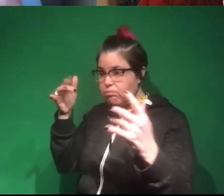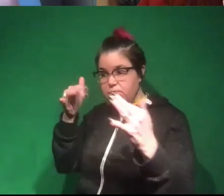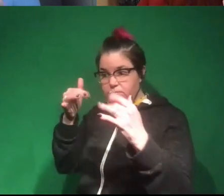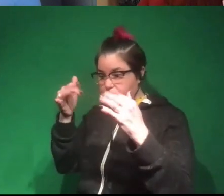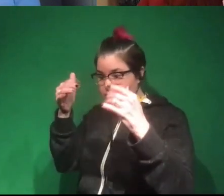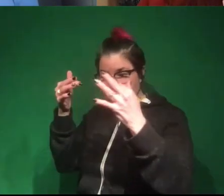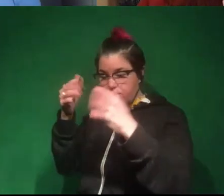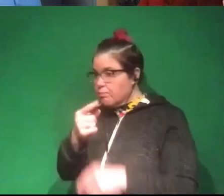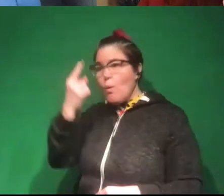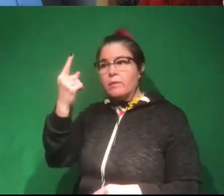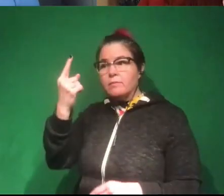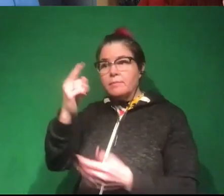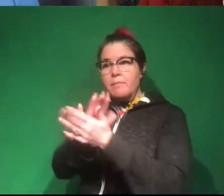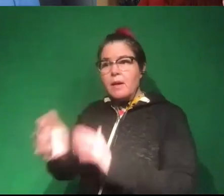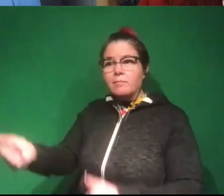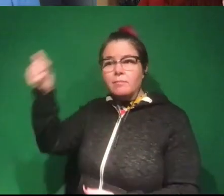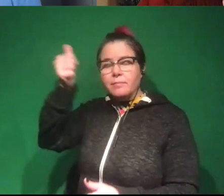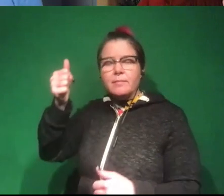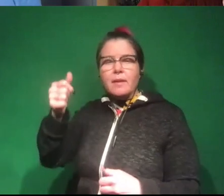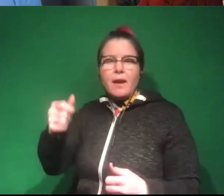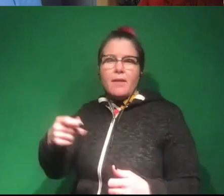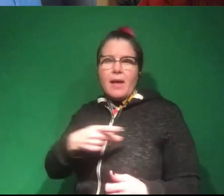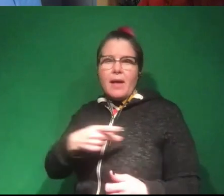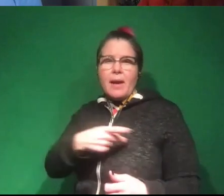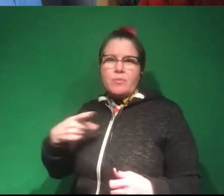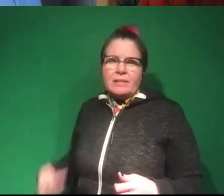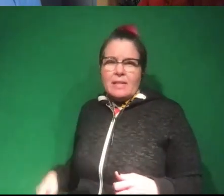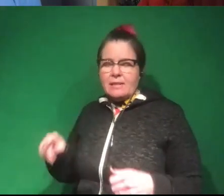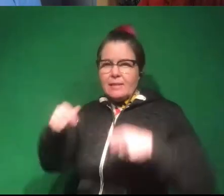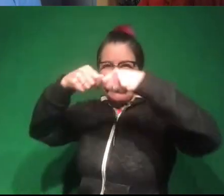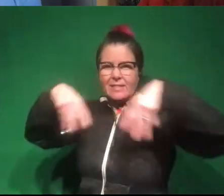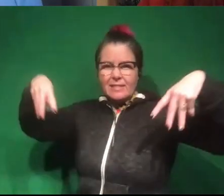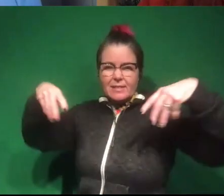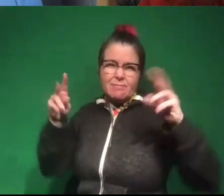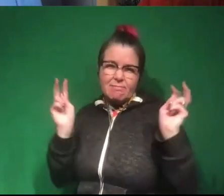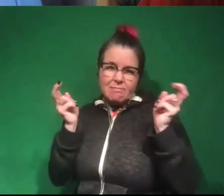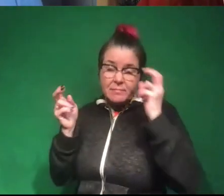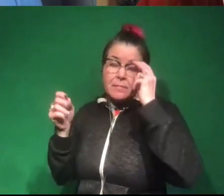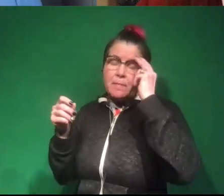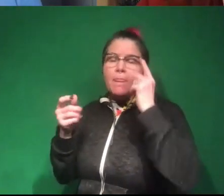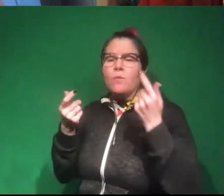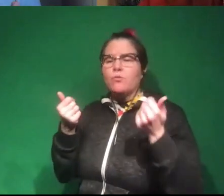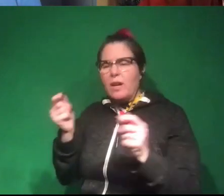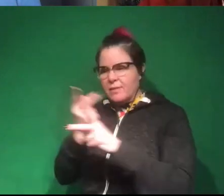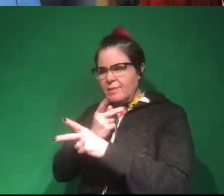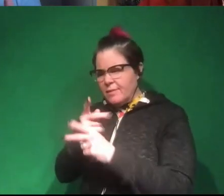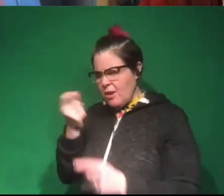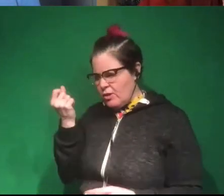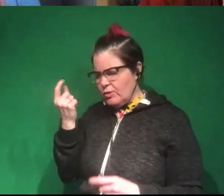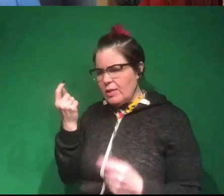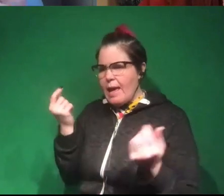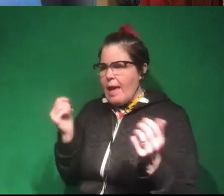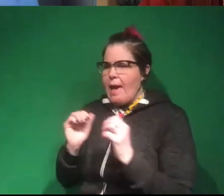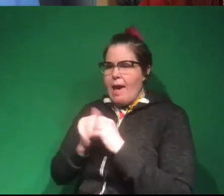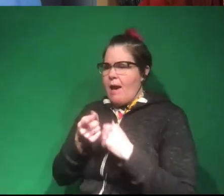to the status, which is kind of like a princess caste. So we are trying to understand kind of how are they